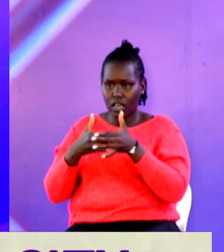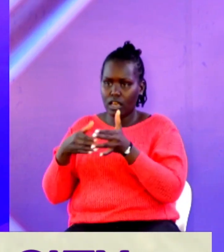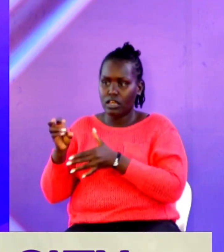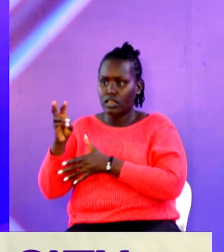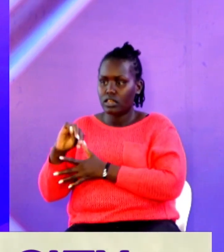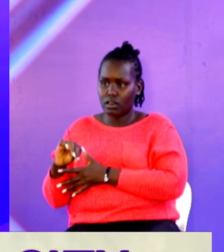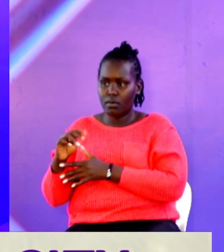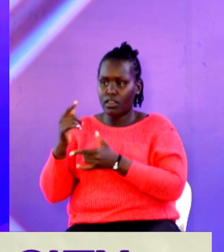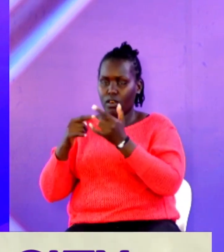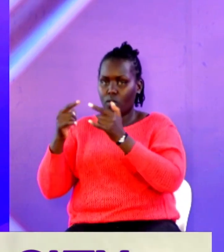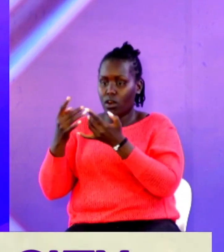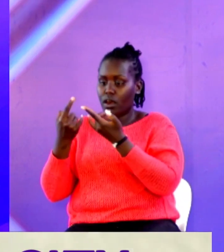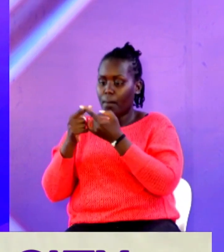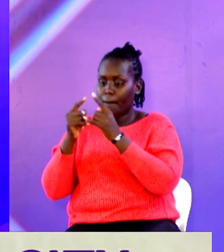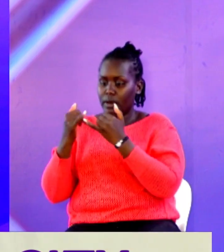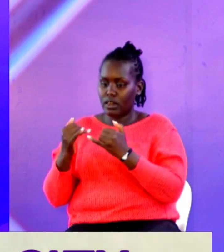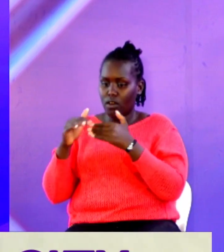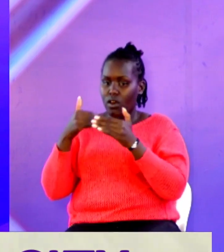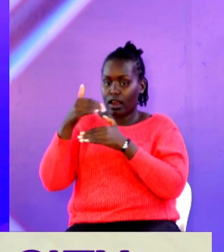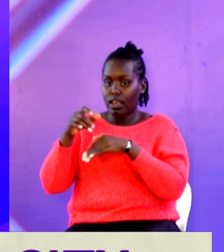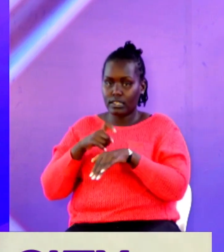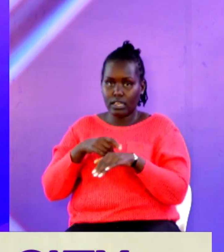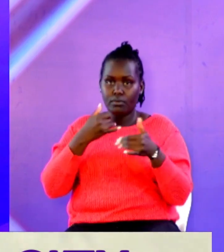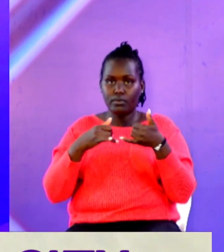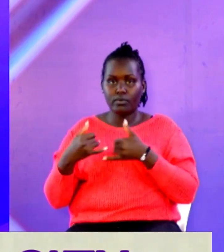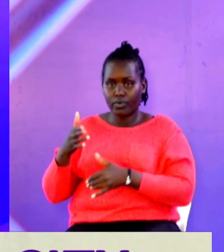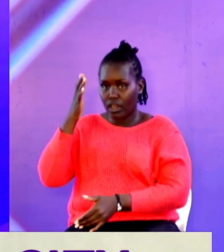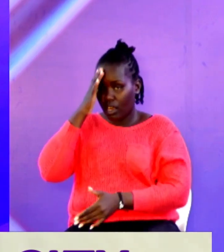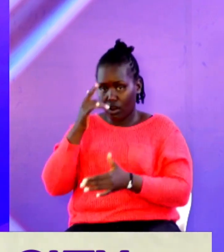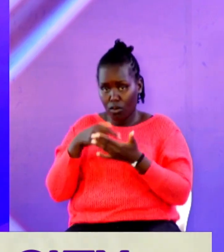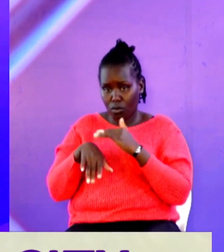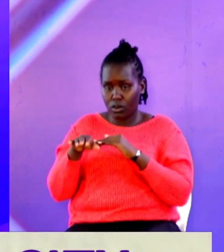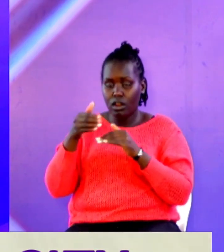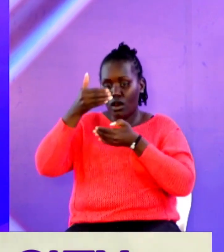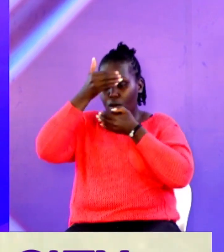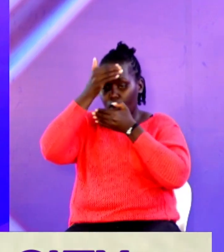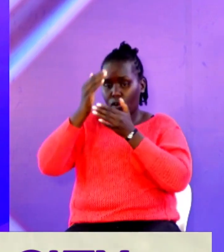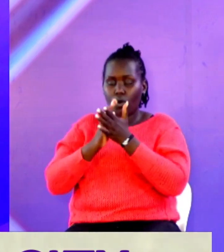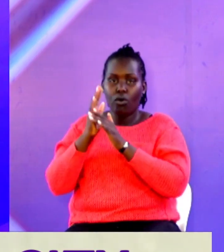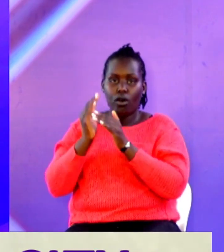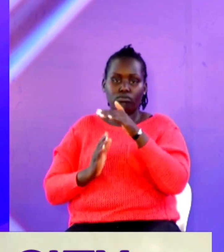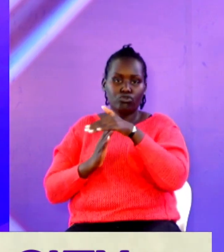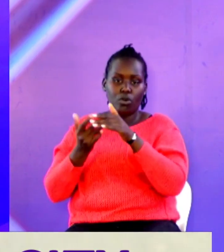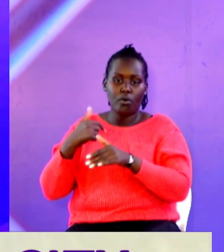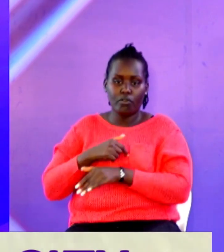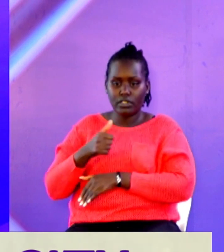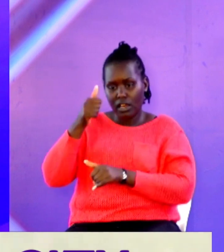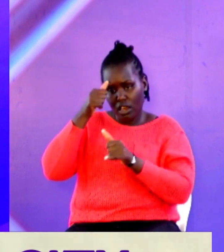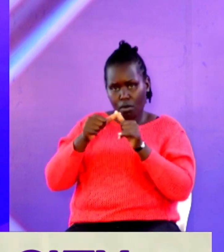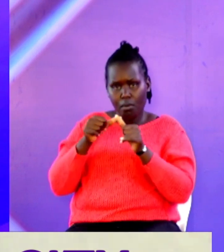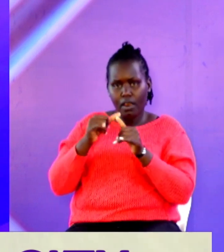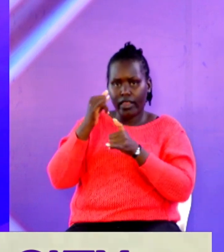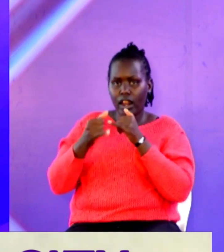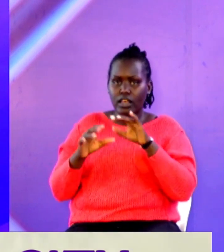beat us. Now, next when we play Morocco, I know that is Morocco are ahead of us. I remember in the last World Cup,